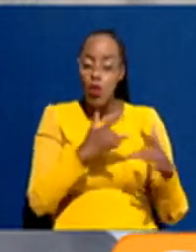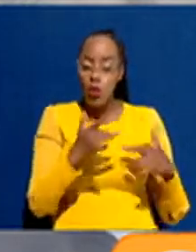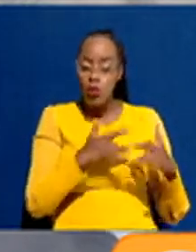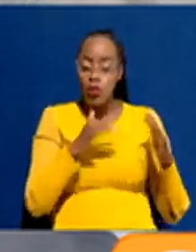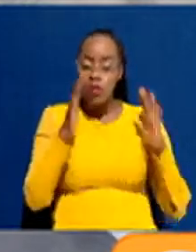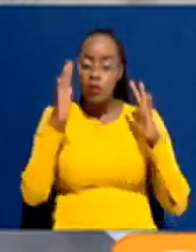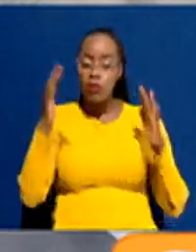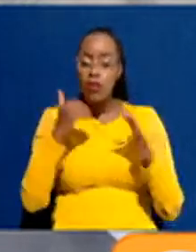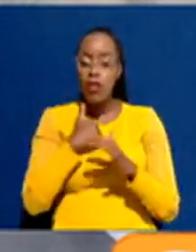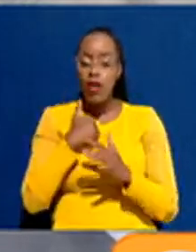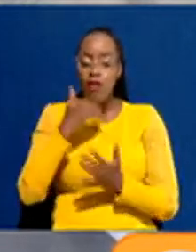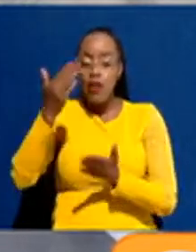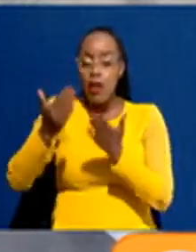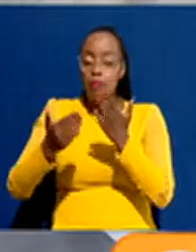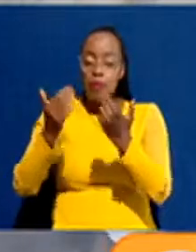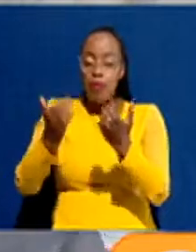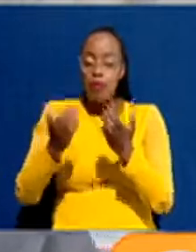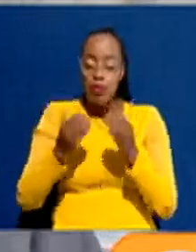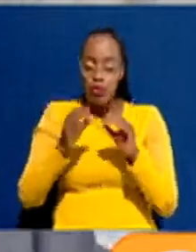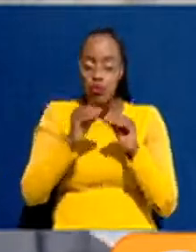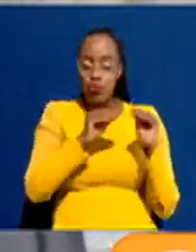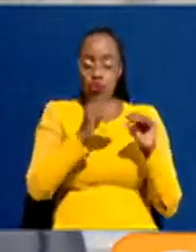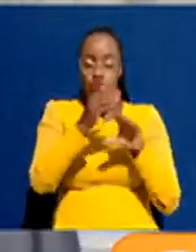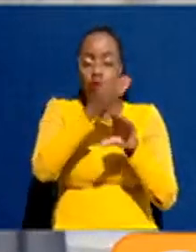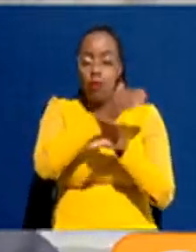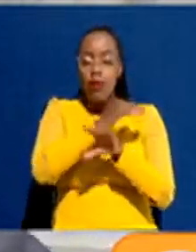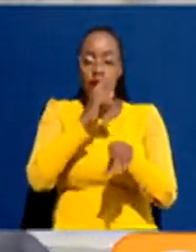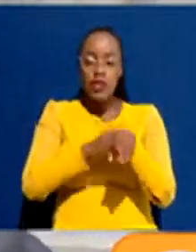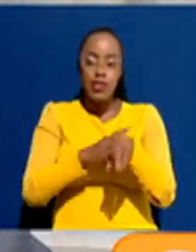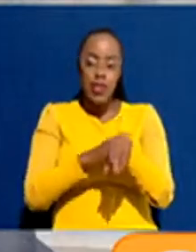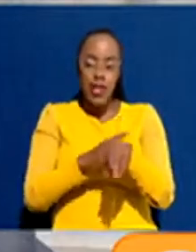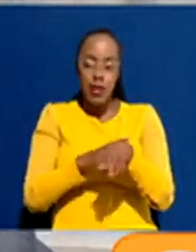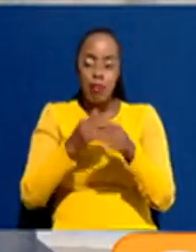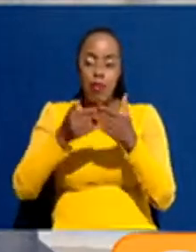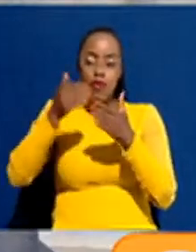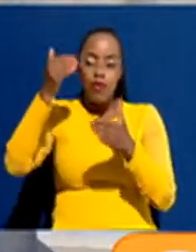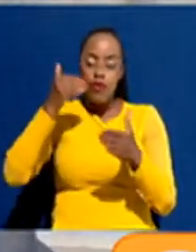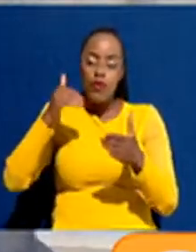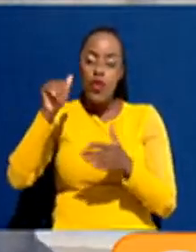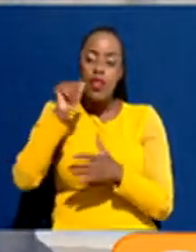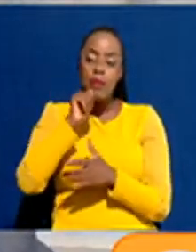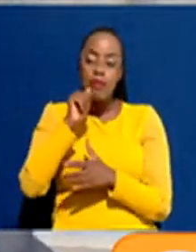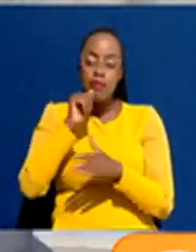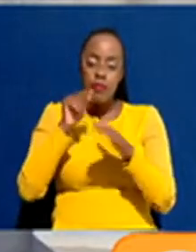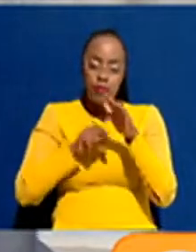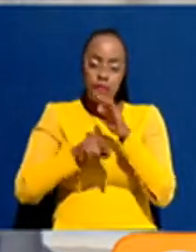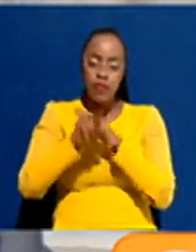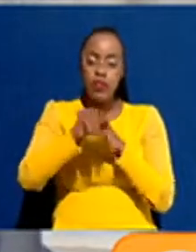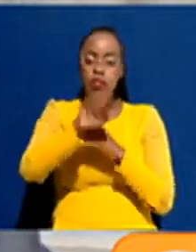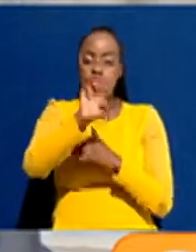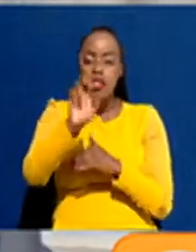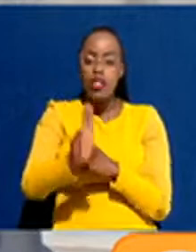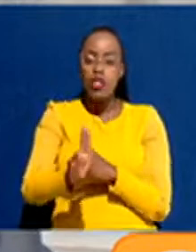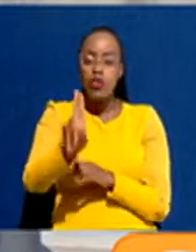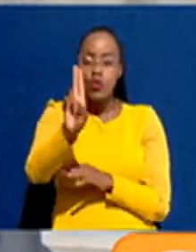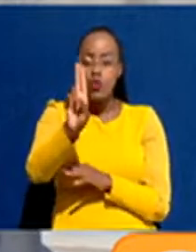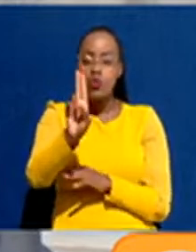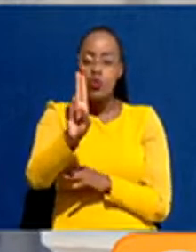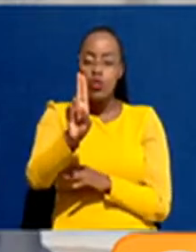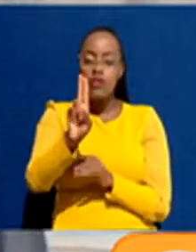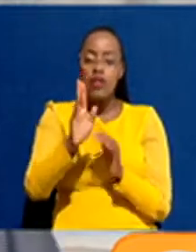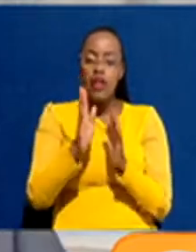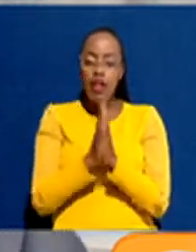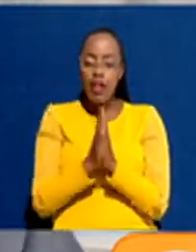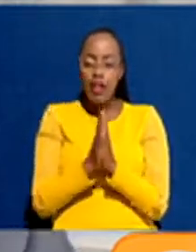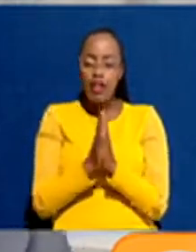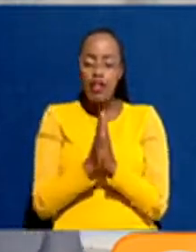of concern. Maybe you should go back to what it was when before the British entered the EU, and